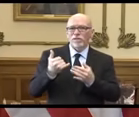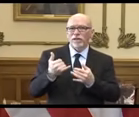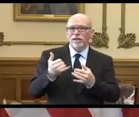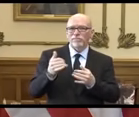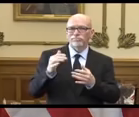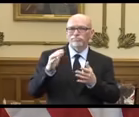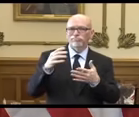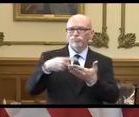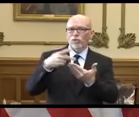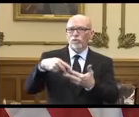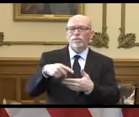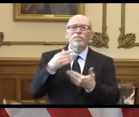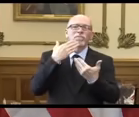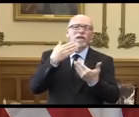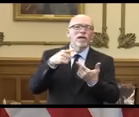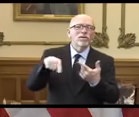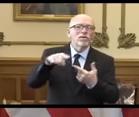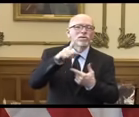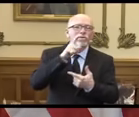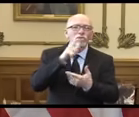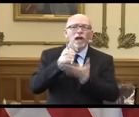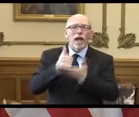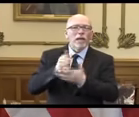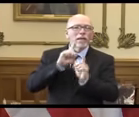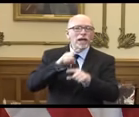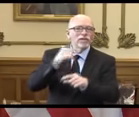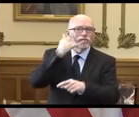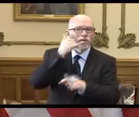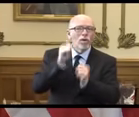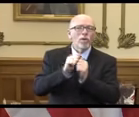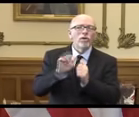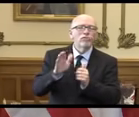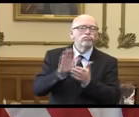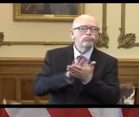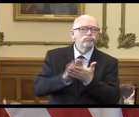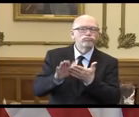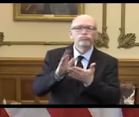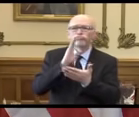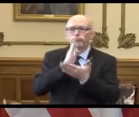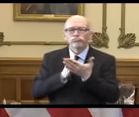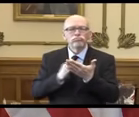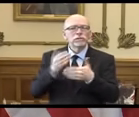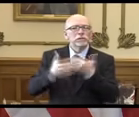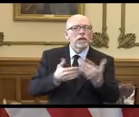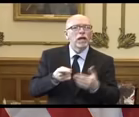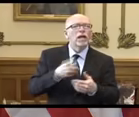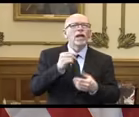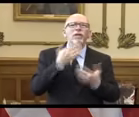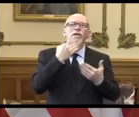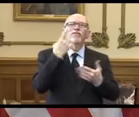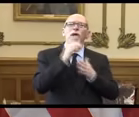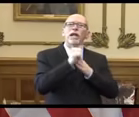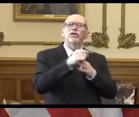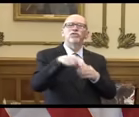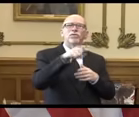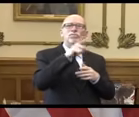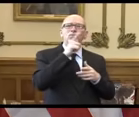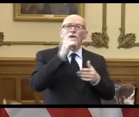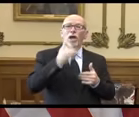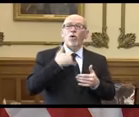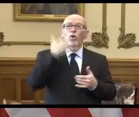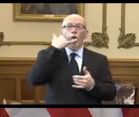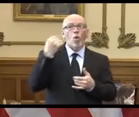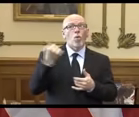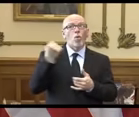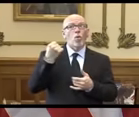door. Thank you to the navigators who answer the phone with kindness and humility. And thank you to the leadership who have dropped the call wait times to